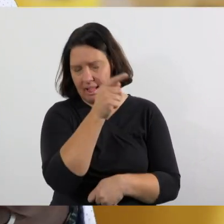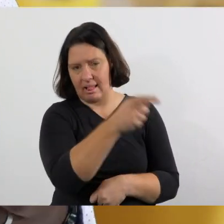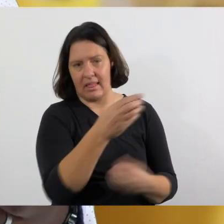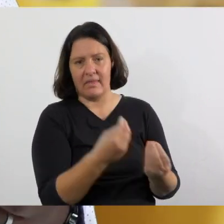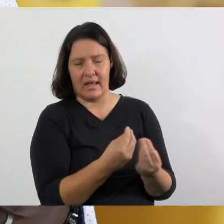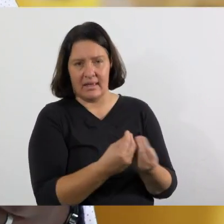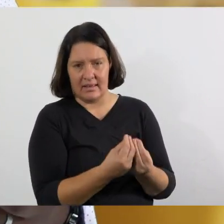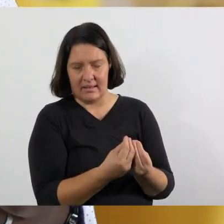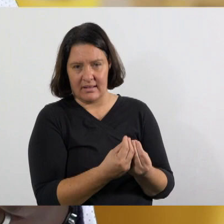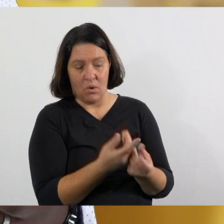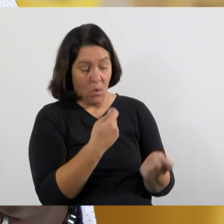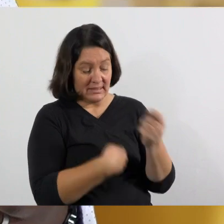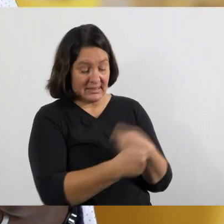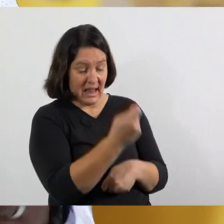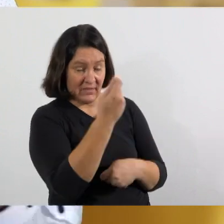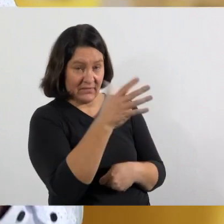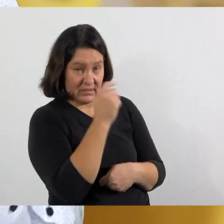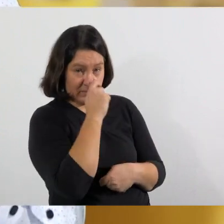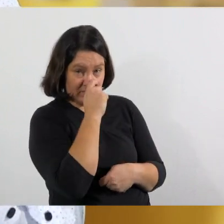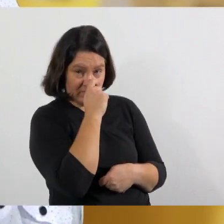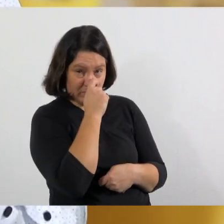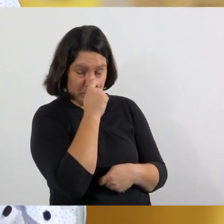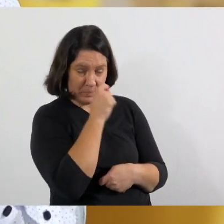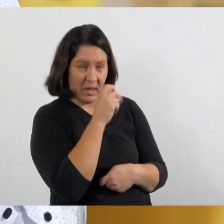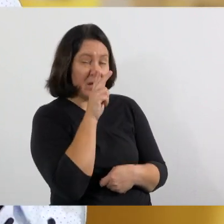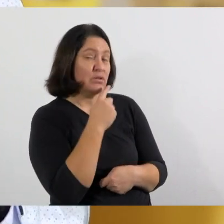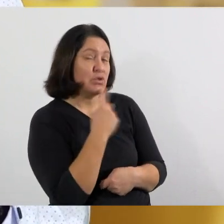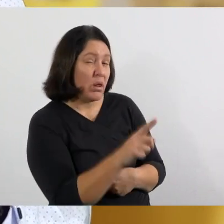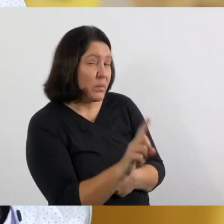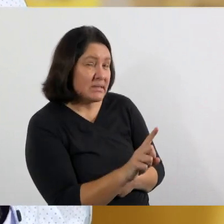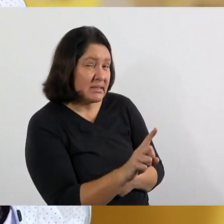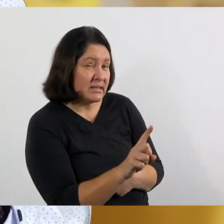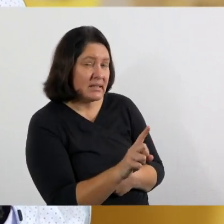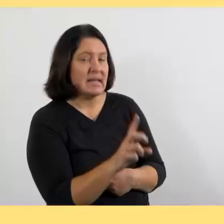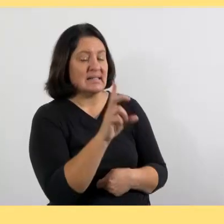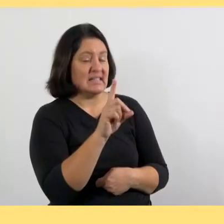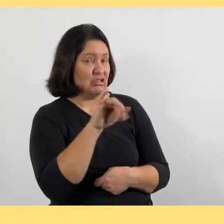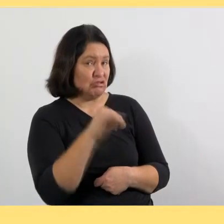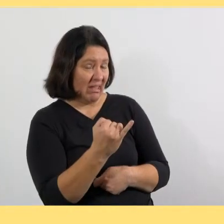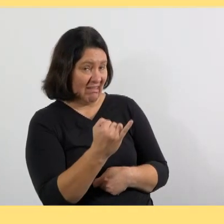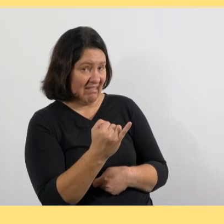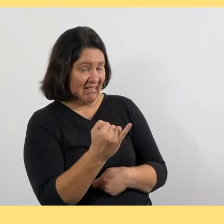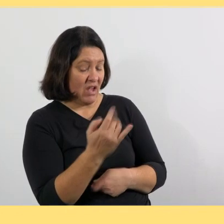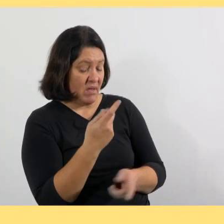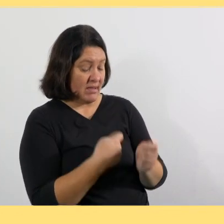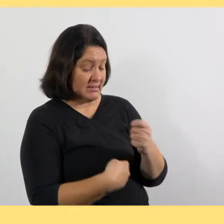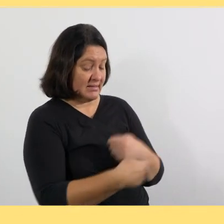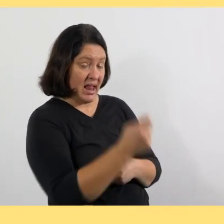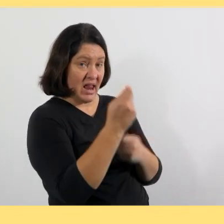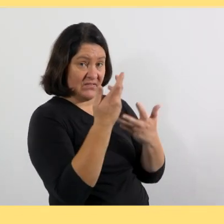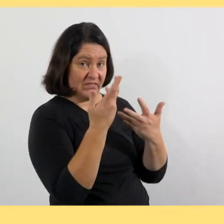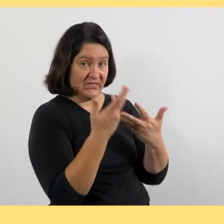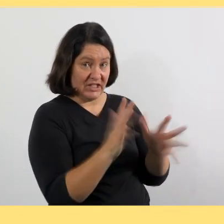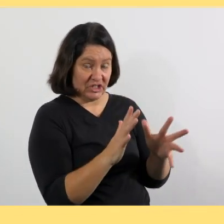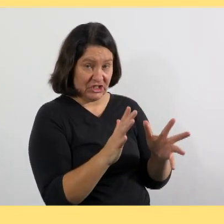some debtors. Once we sell, you remember which journal I taught you? I taught you what is called the DJ. That means once you